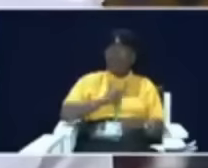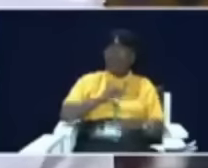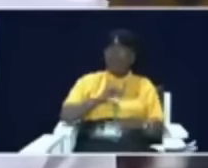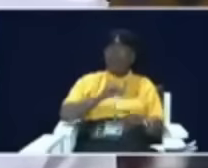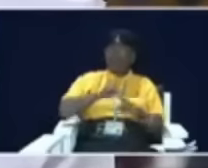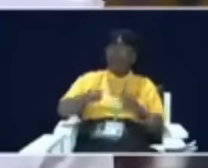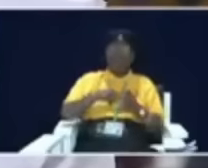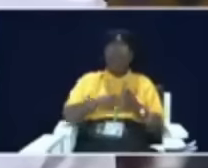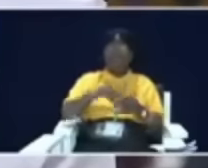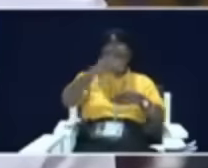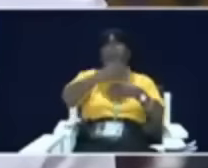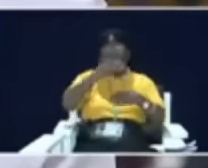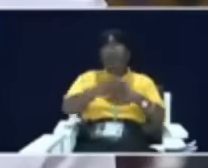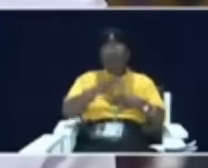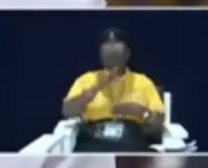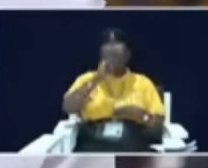saying,